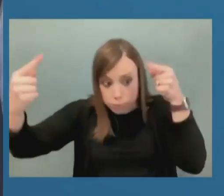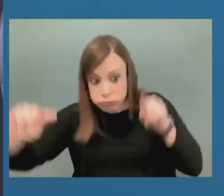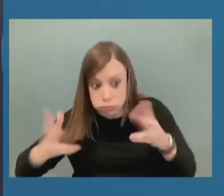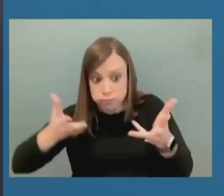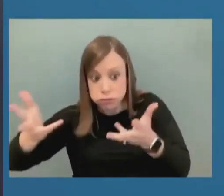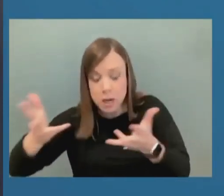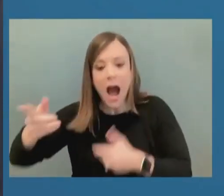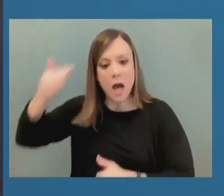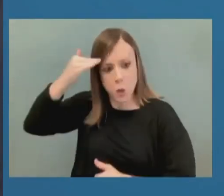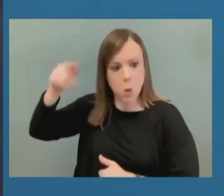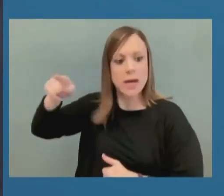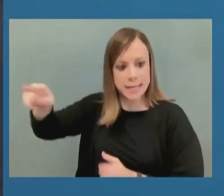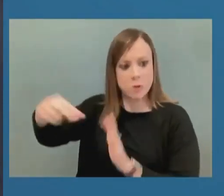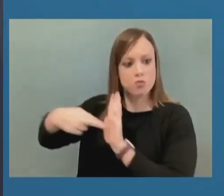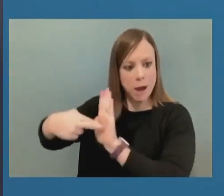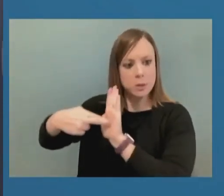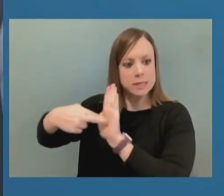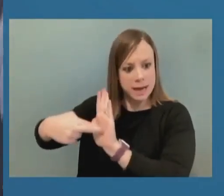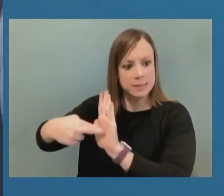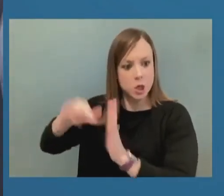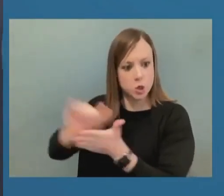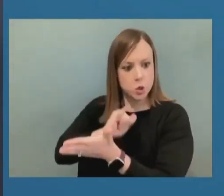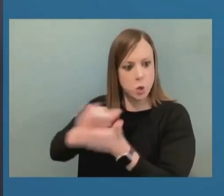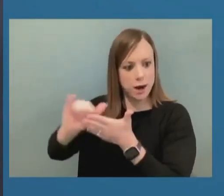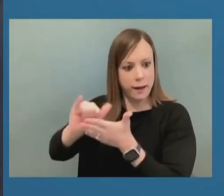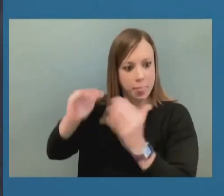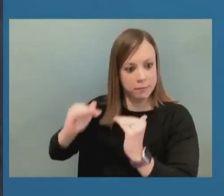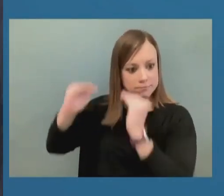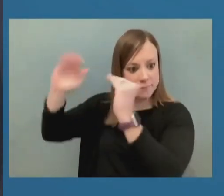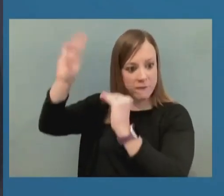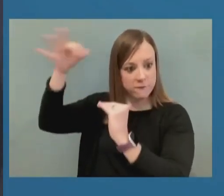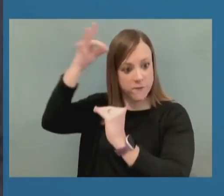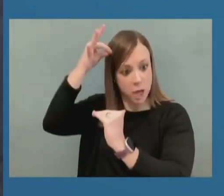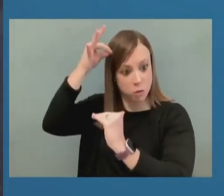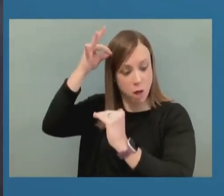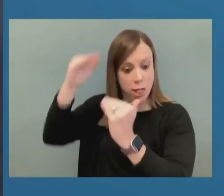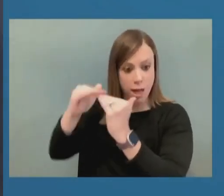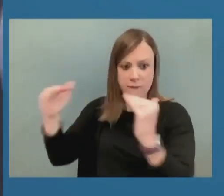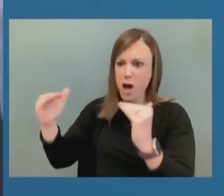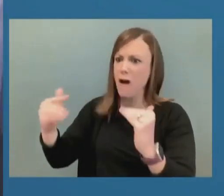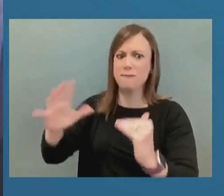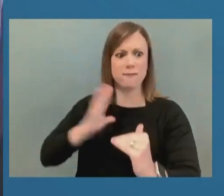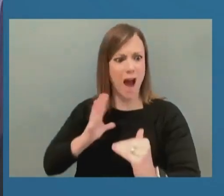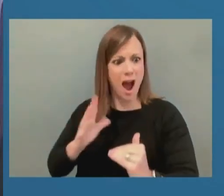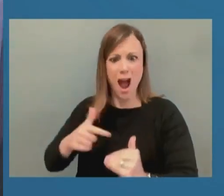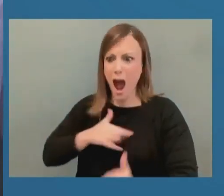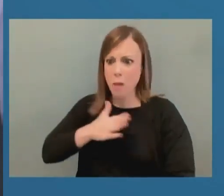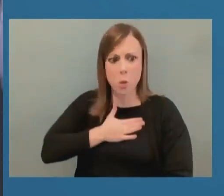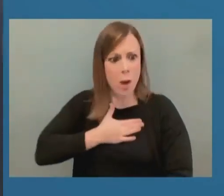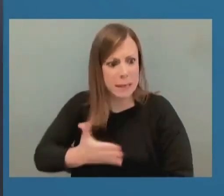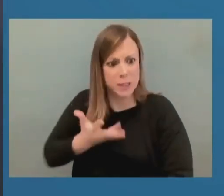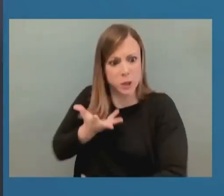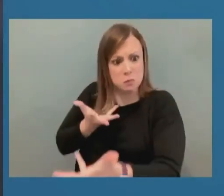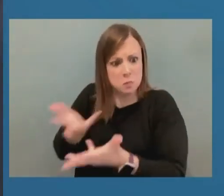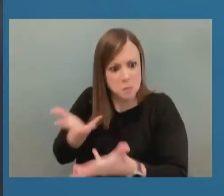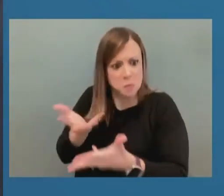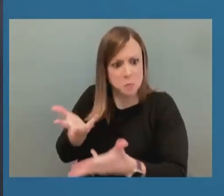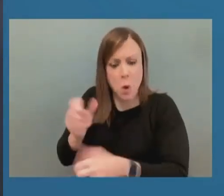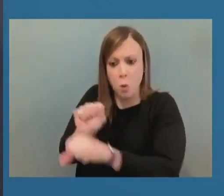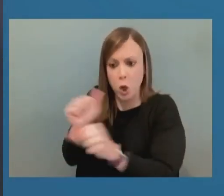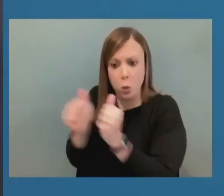federal level, I'm up for that. I'm willing to sit down and work hard to do that. So I'm not trying to put myself